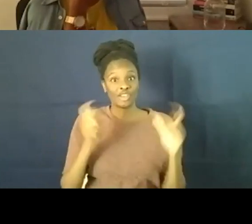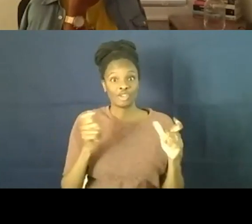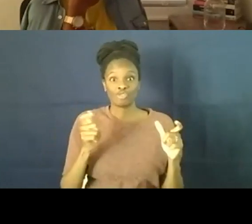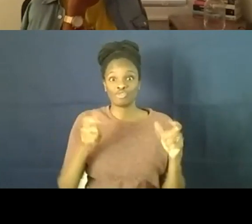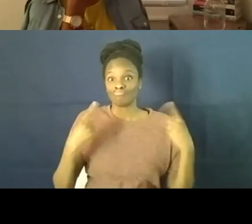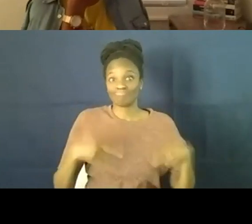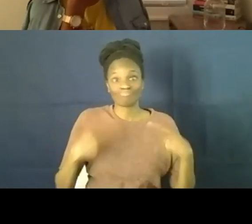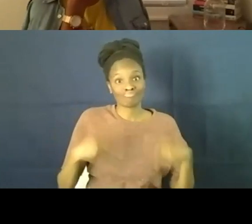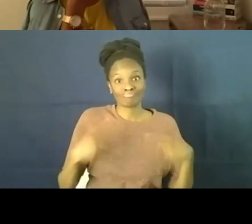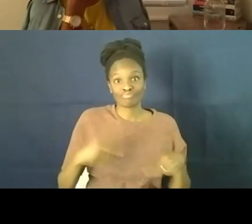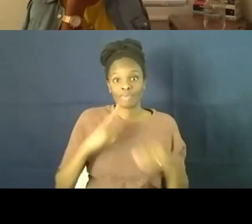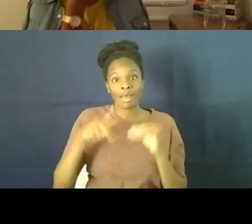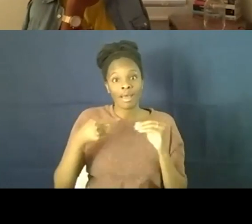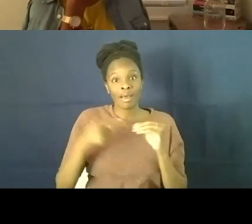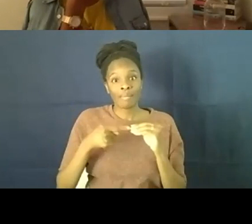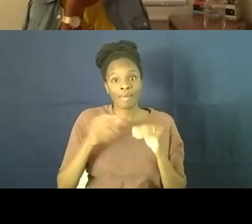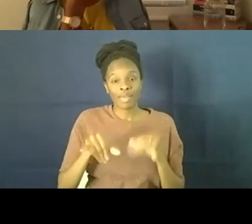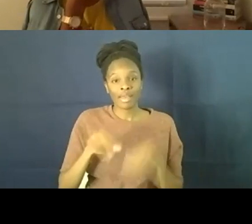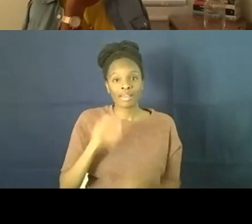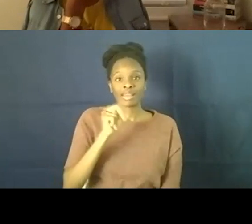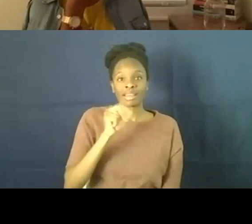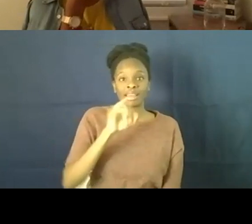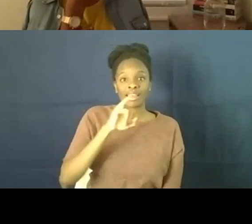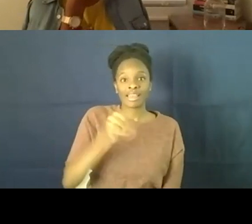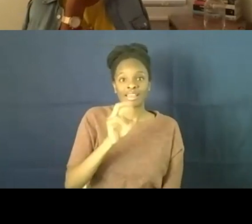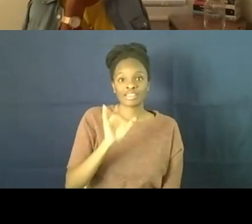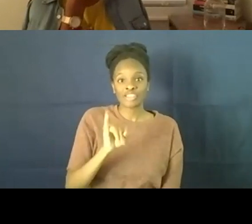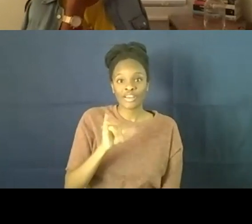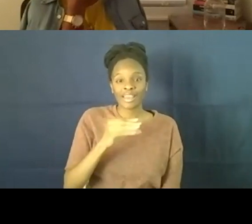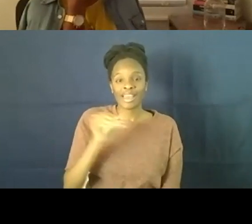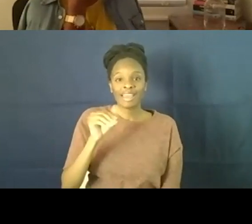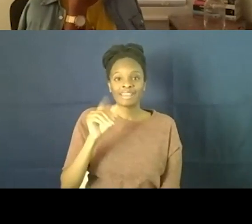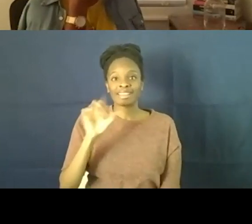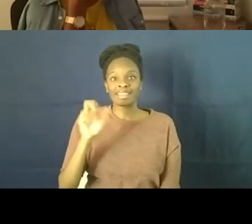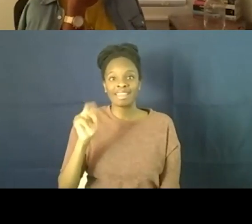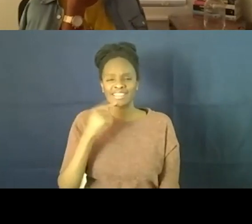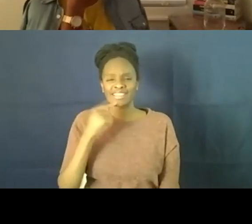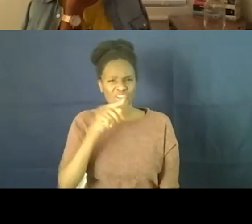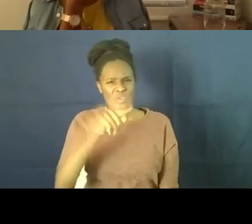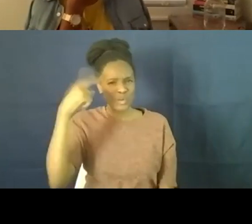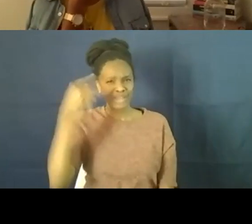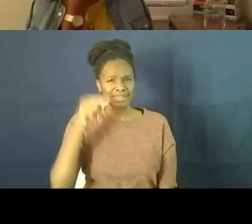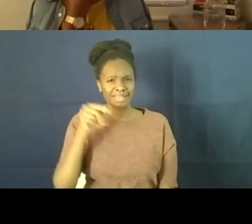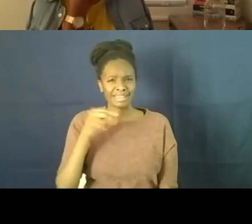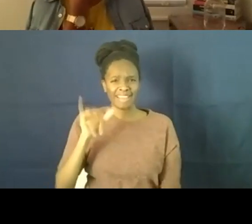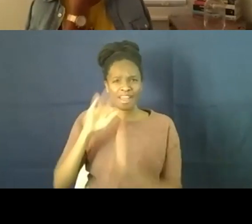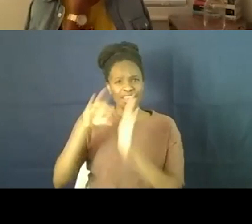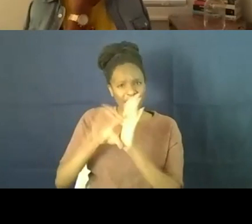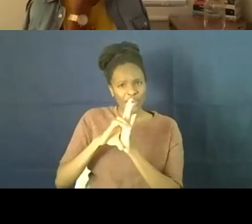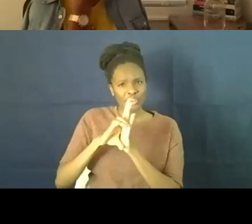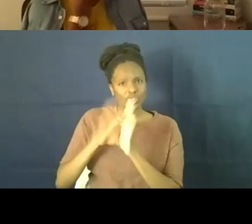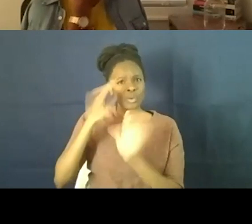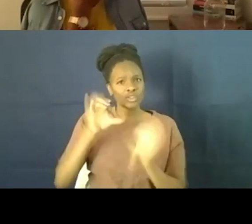where Njeri and Leanne basically were like, you're crazy, he definitely would just do it. And that's good